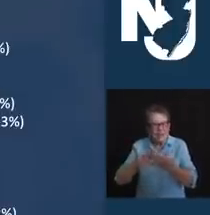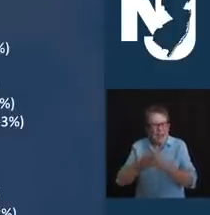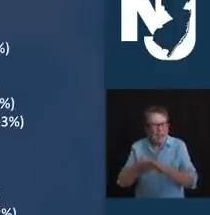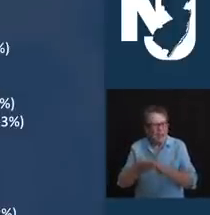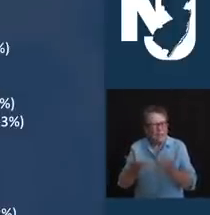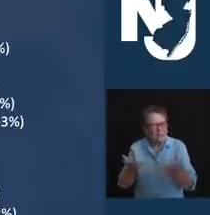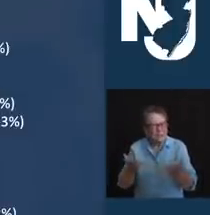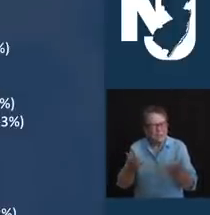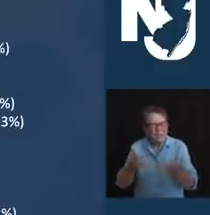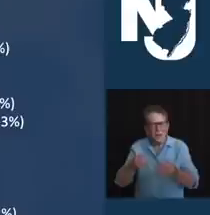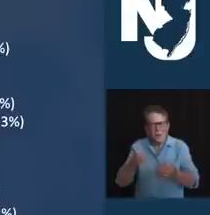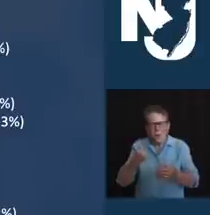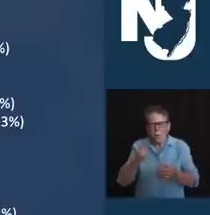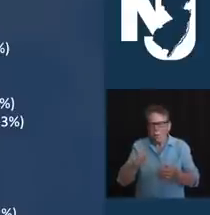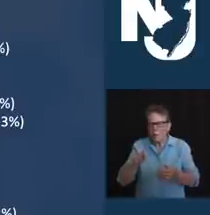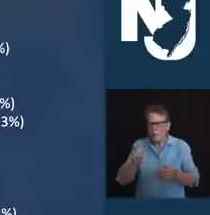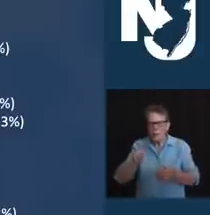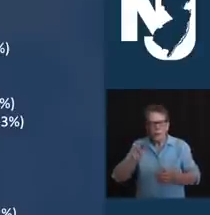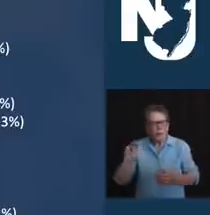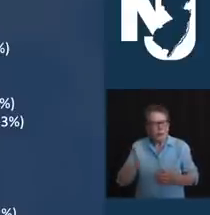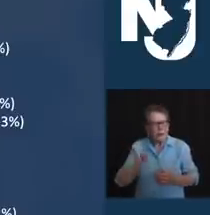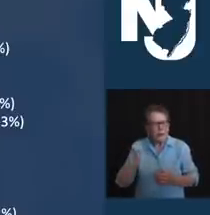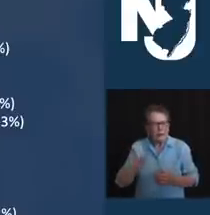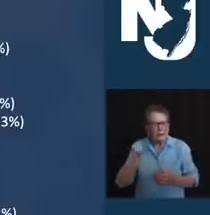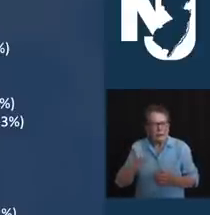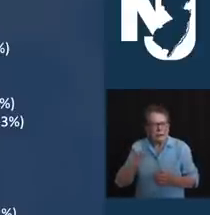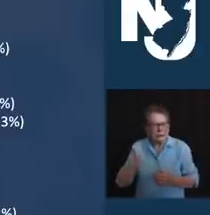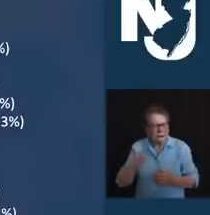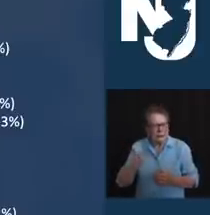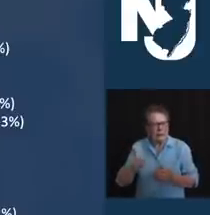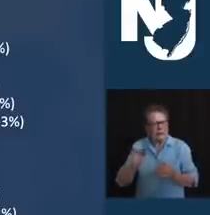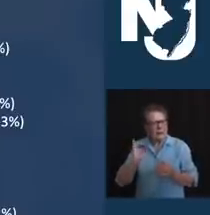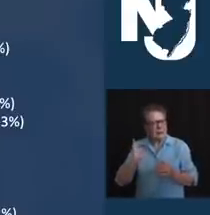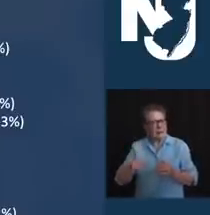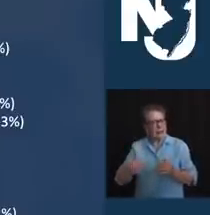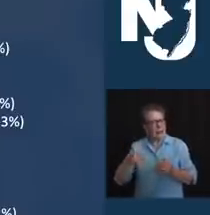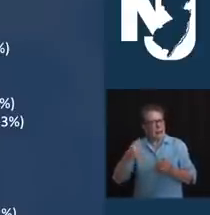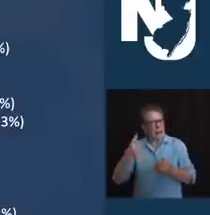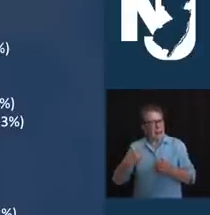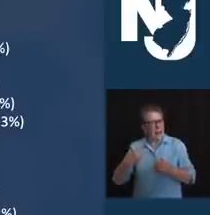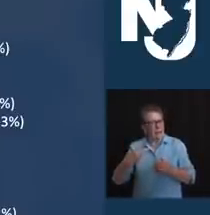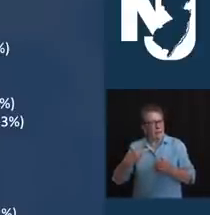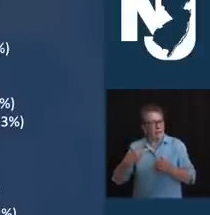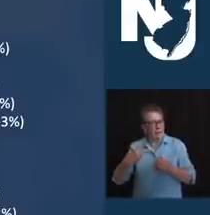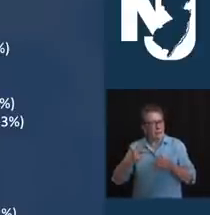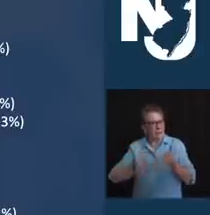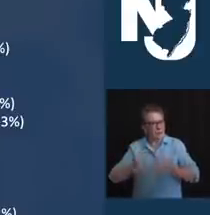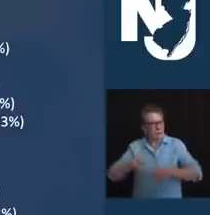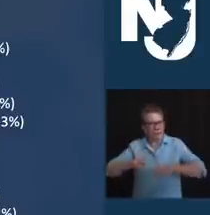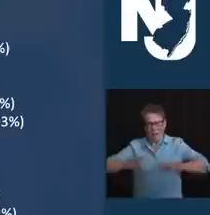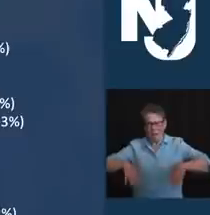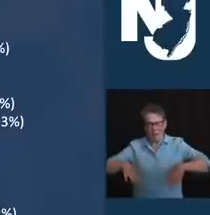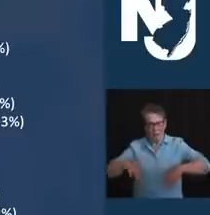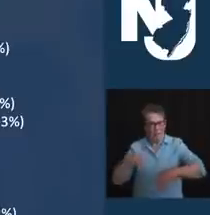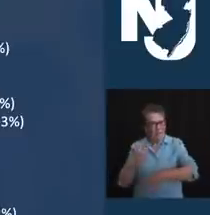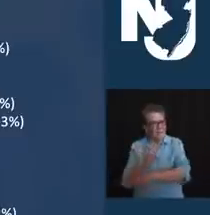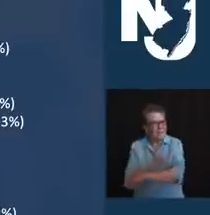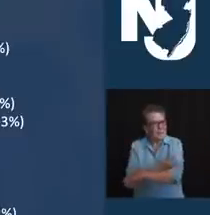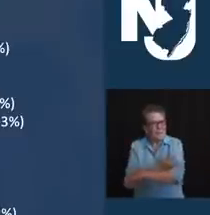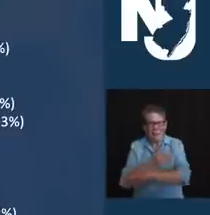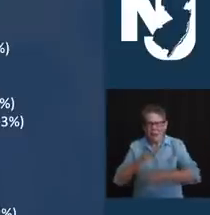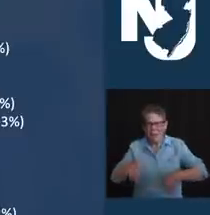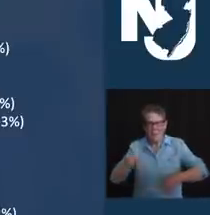have received at least their first dose. And that includes Warren County, where Judy, you and I were on Friday, I